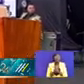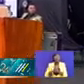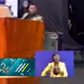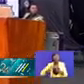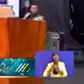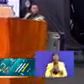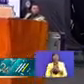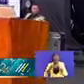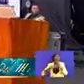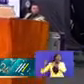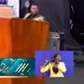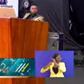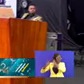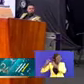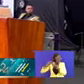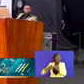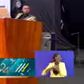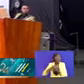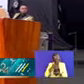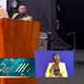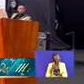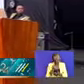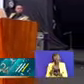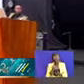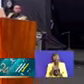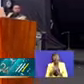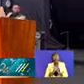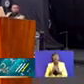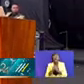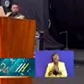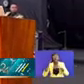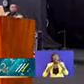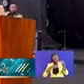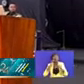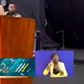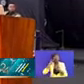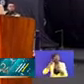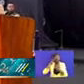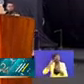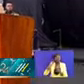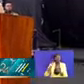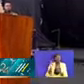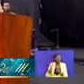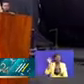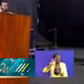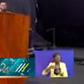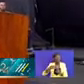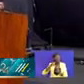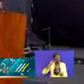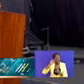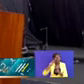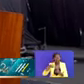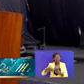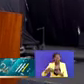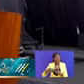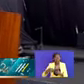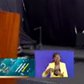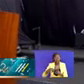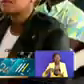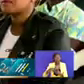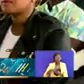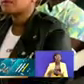we're in a generation that prefers access more than ownership we are pastoring a